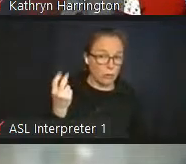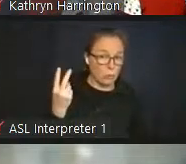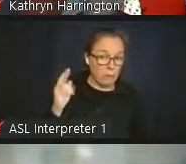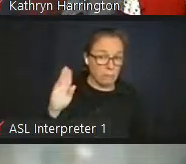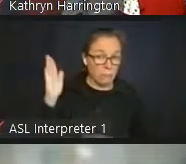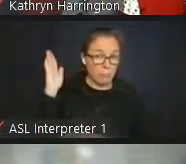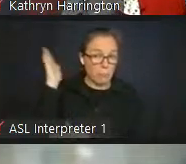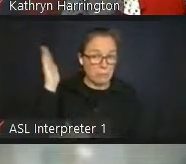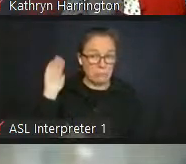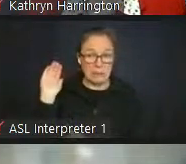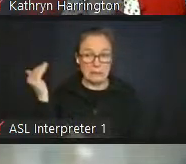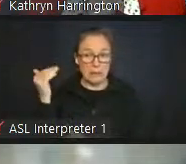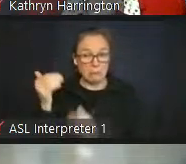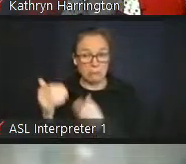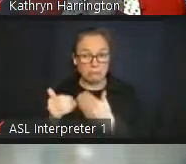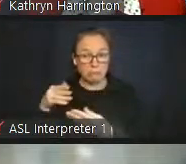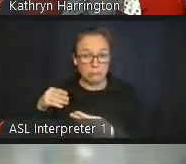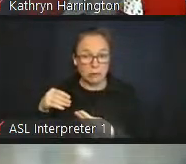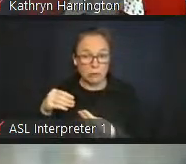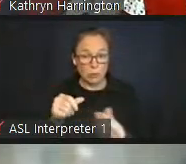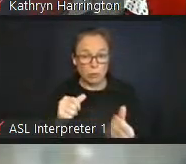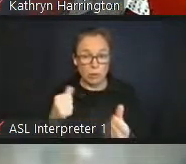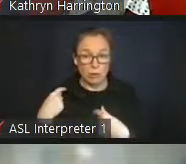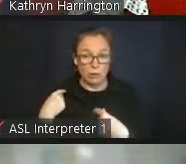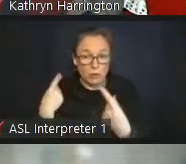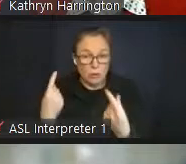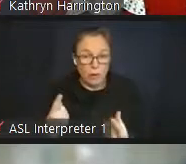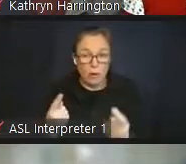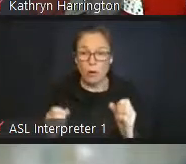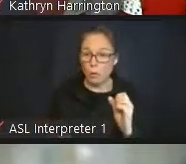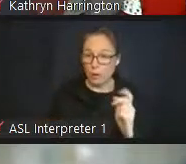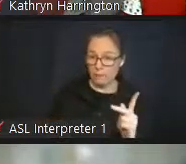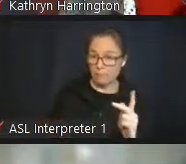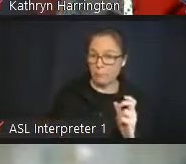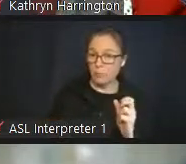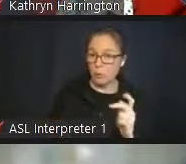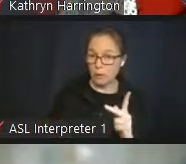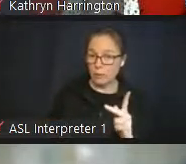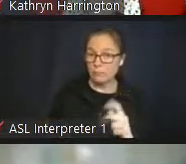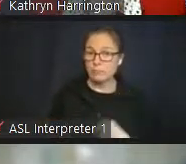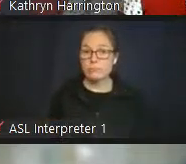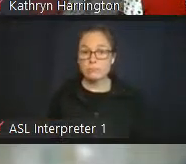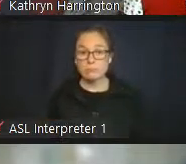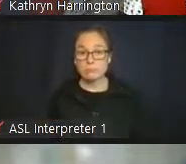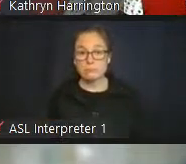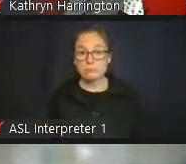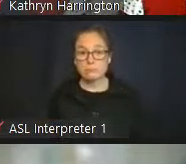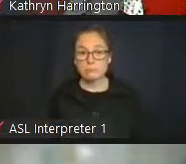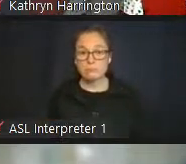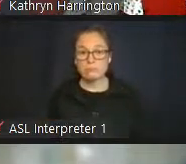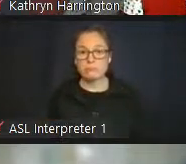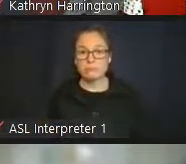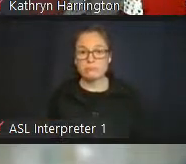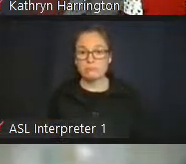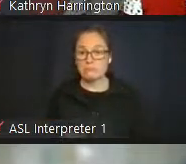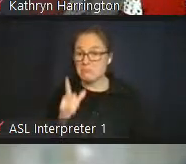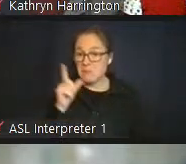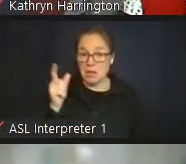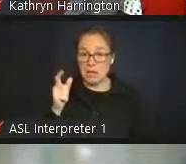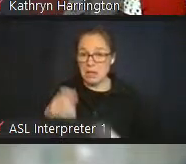seem to be moving along smoothly. Okay. So we wouldn't need an additional time, in your opinion?